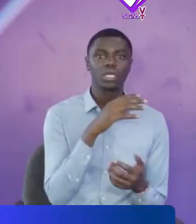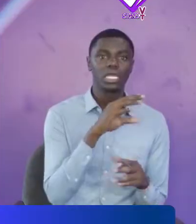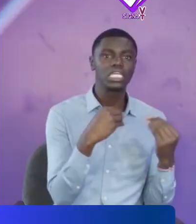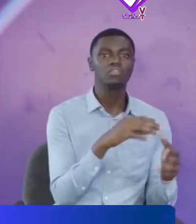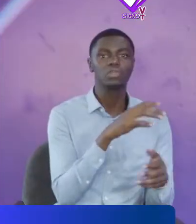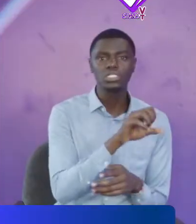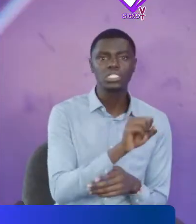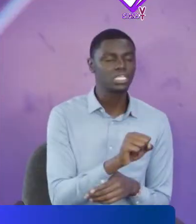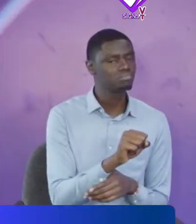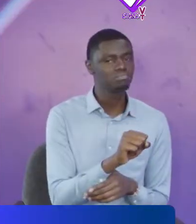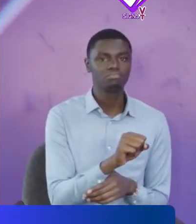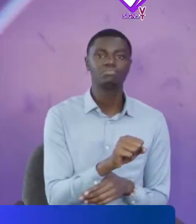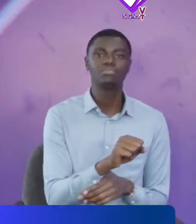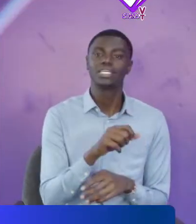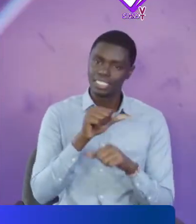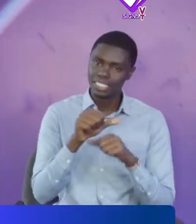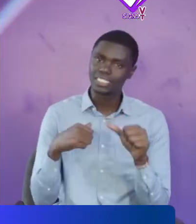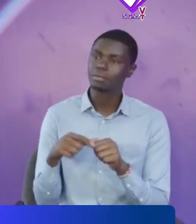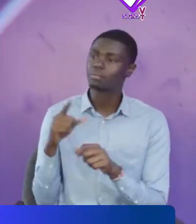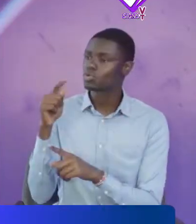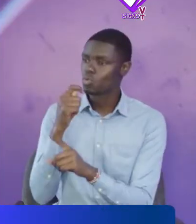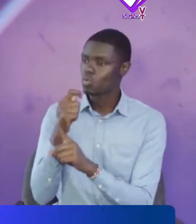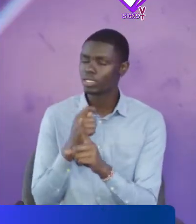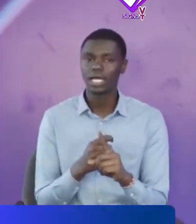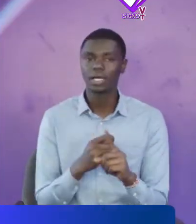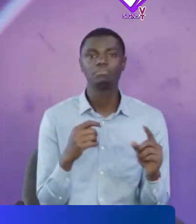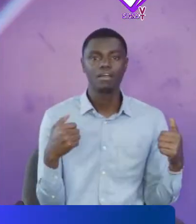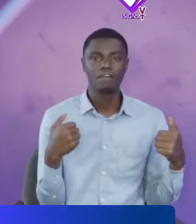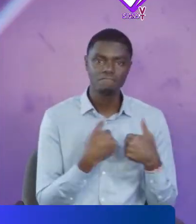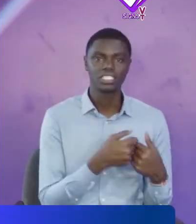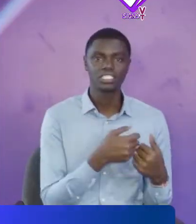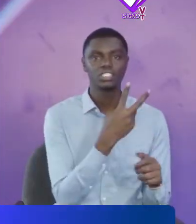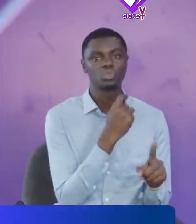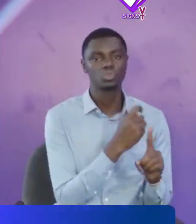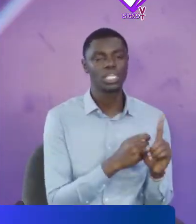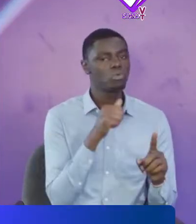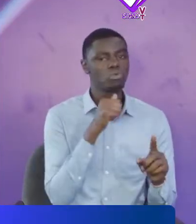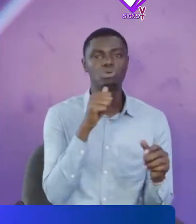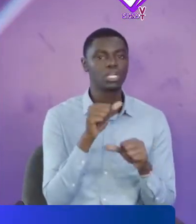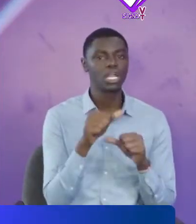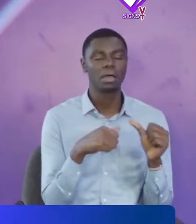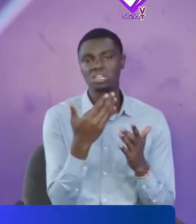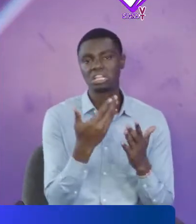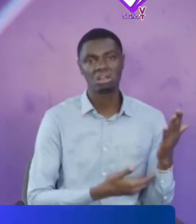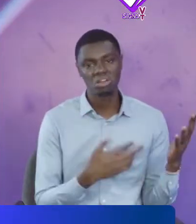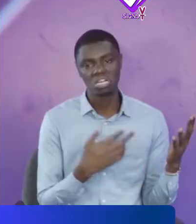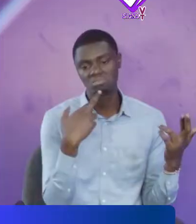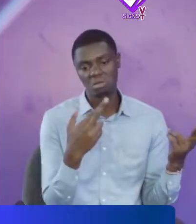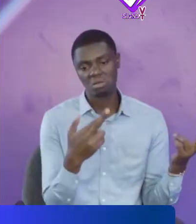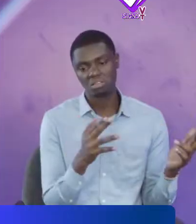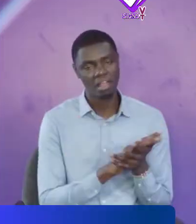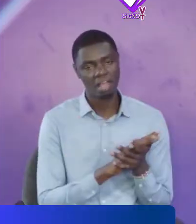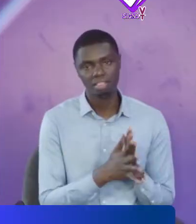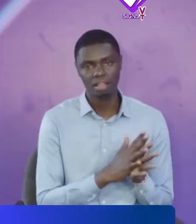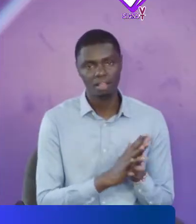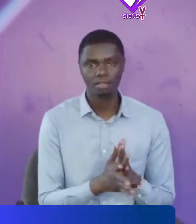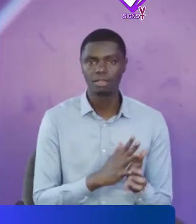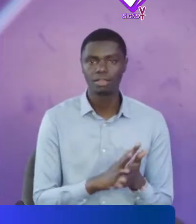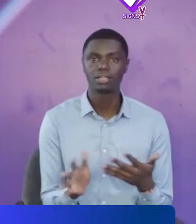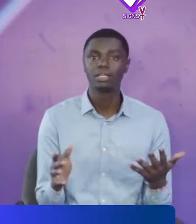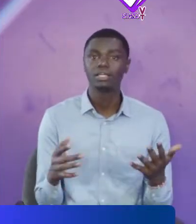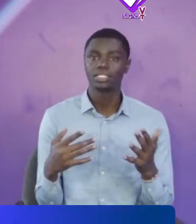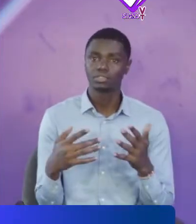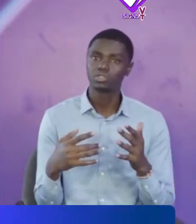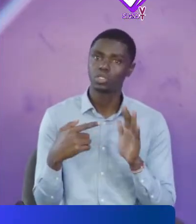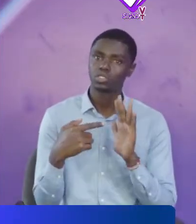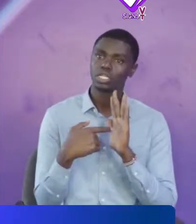no, this is now about one term versus two term. Not about development record. Just forget about it. It's not about anything else. Just about that. Let's show